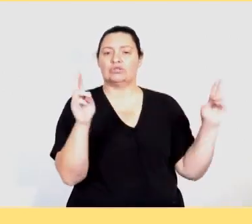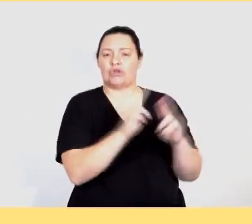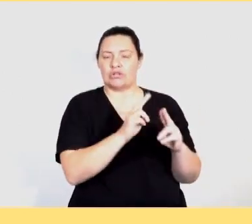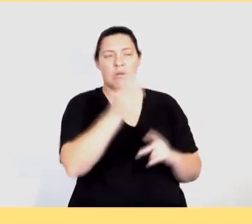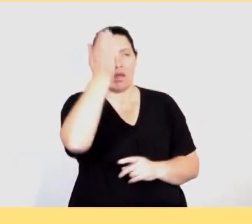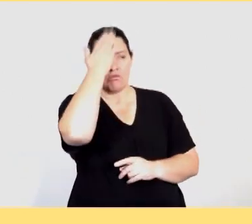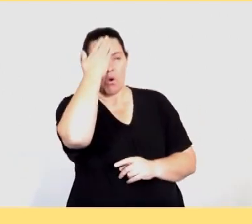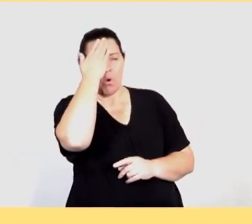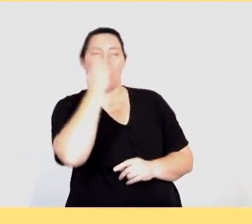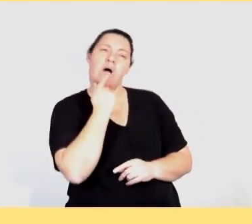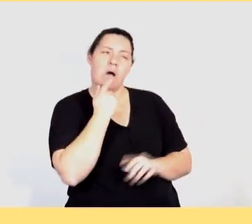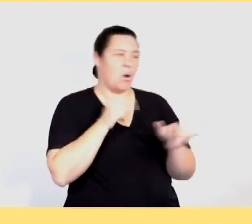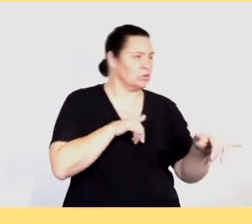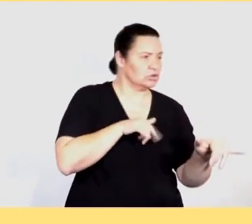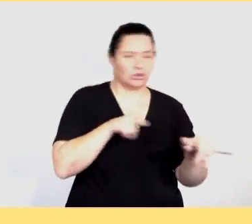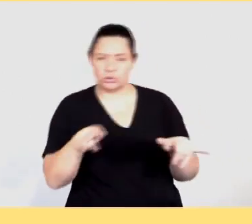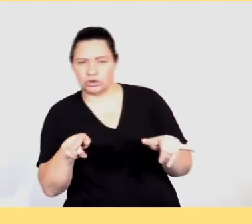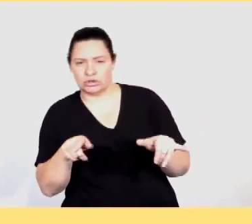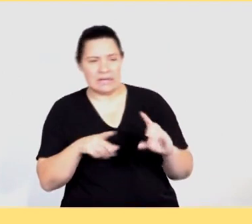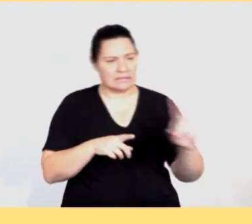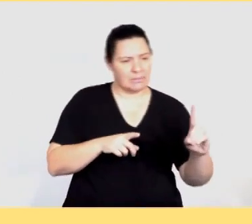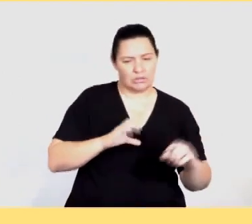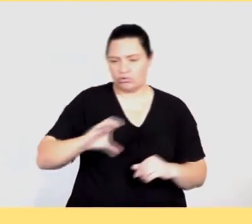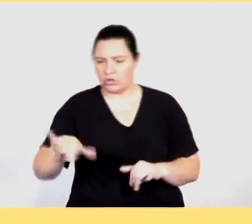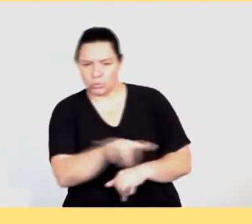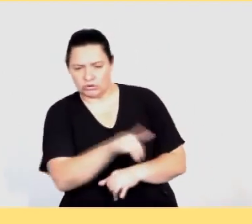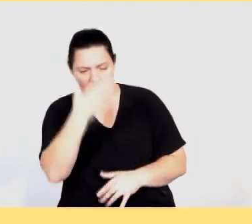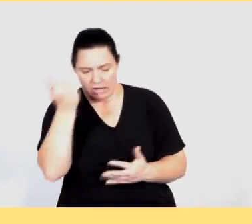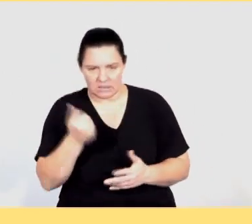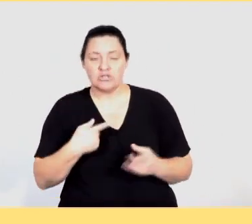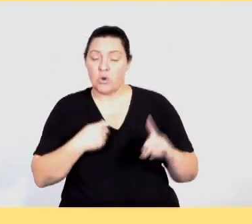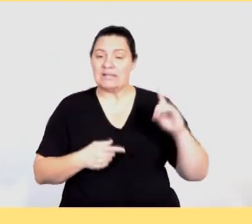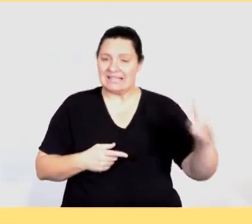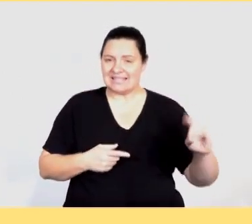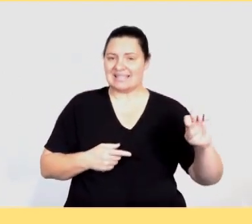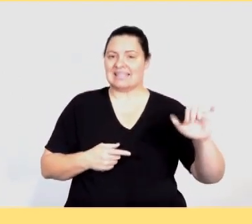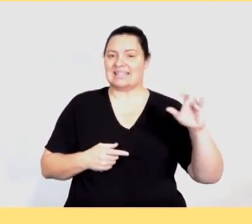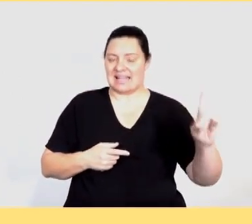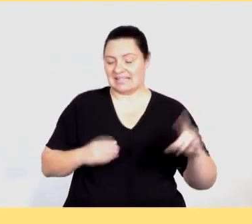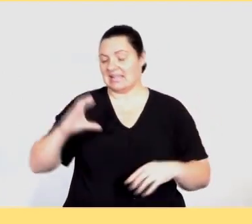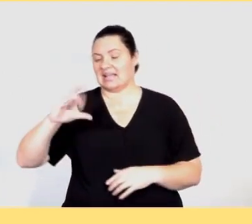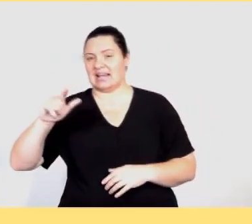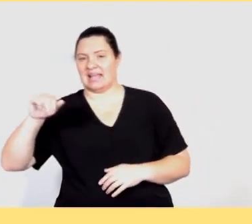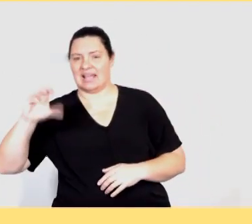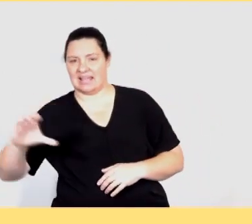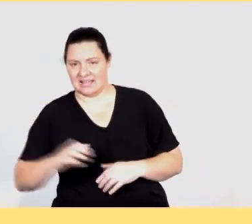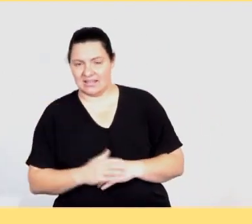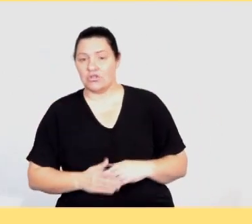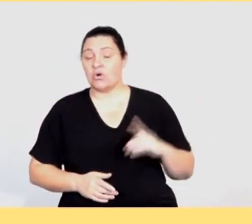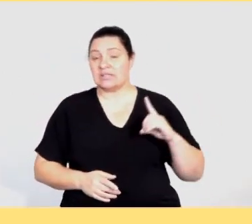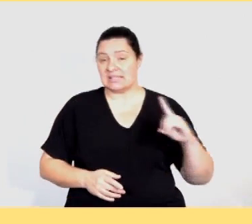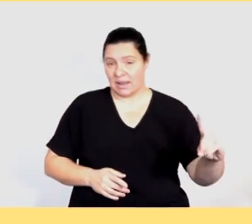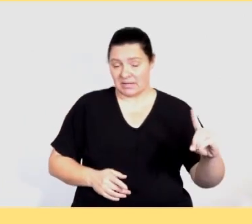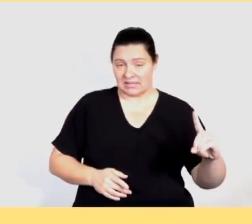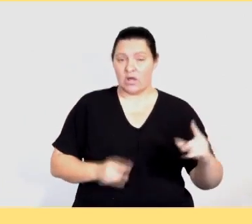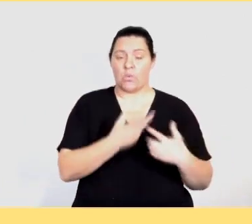an acronym that you can use if you want to know which account to debit or to credit. The dead click. So we